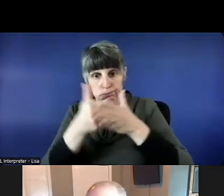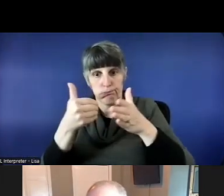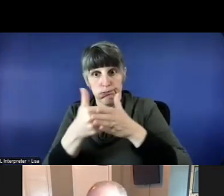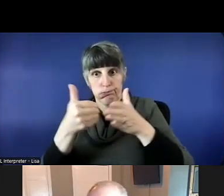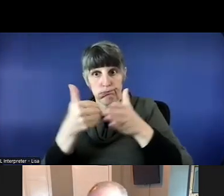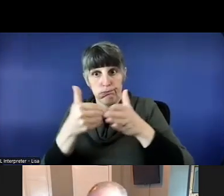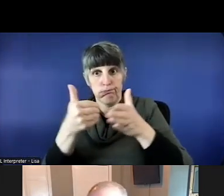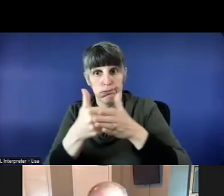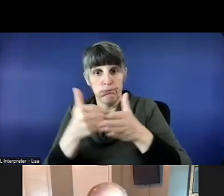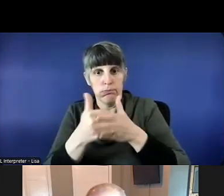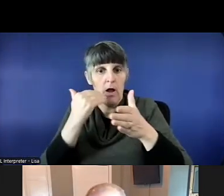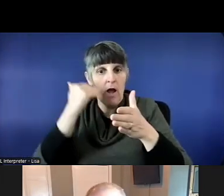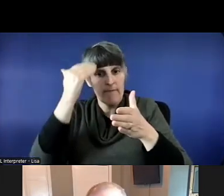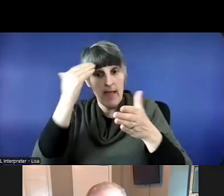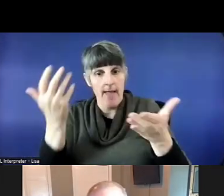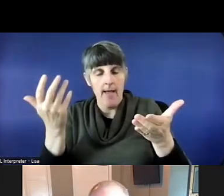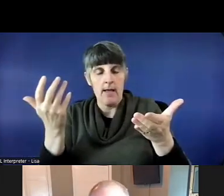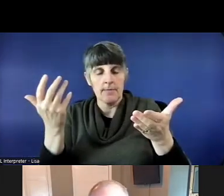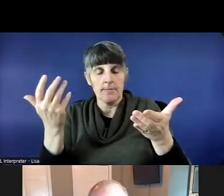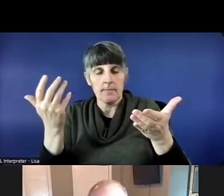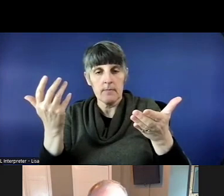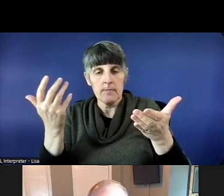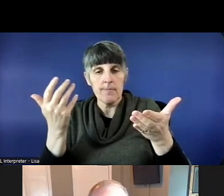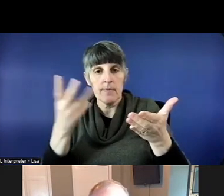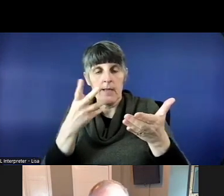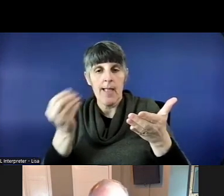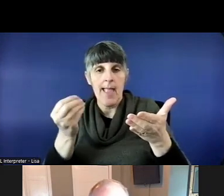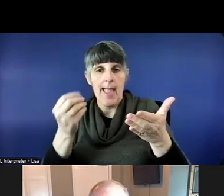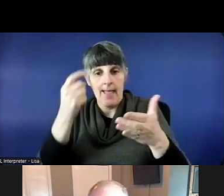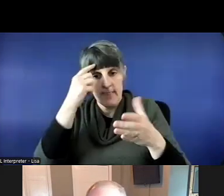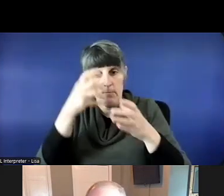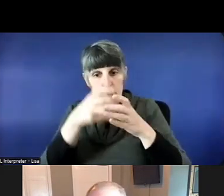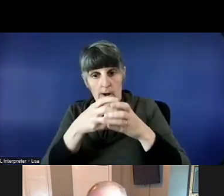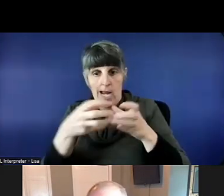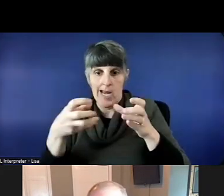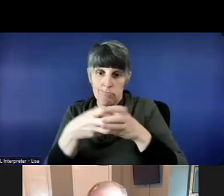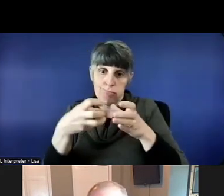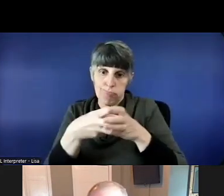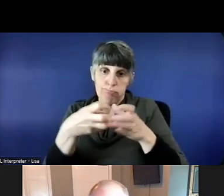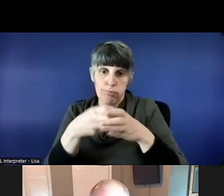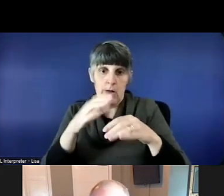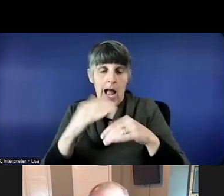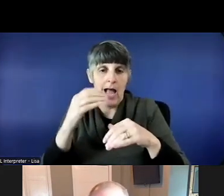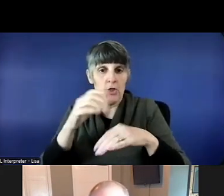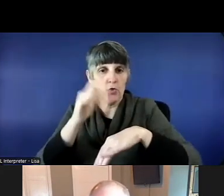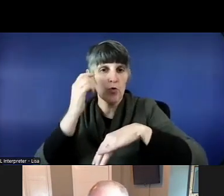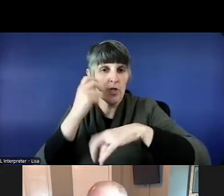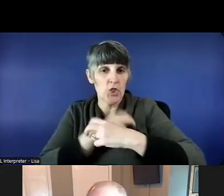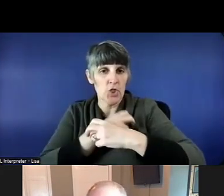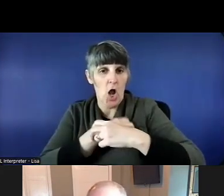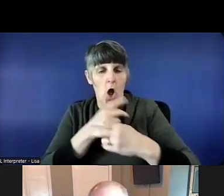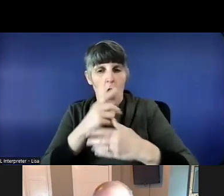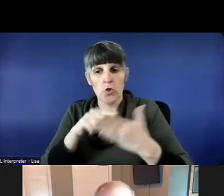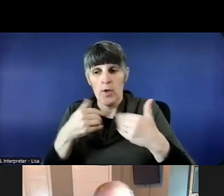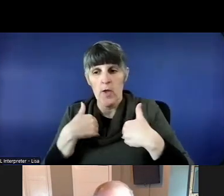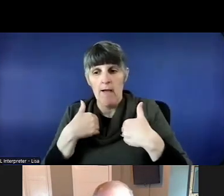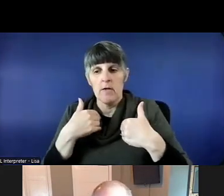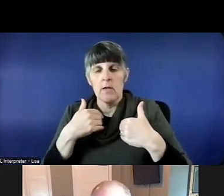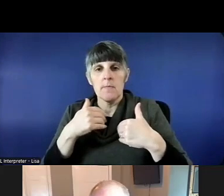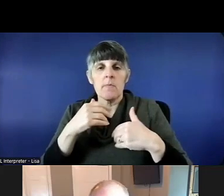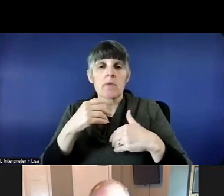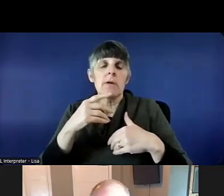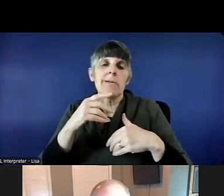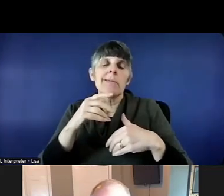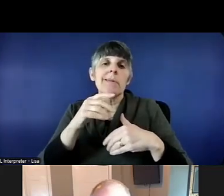the impact of the head and the brain onto the skull. And so what you get are these subconcussive